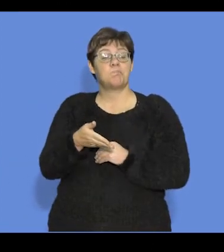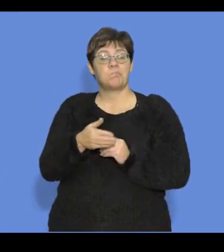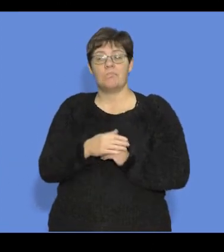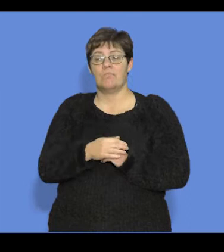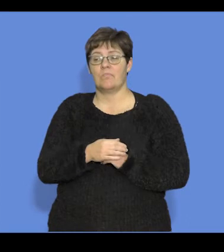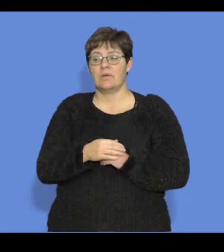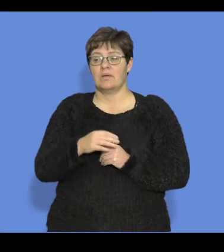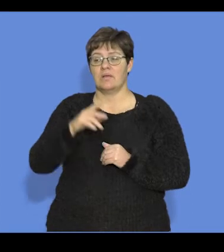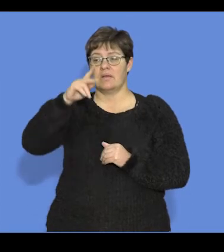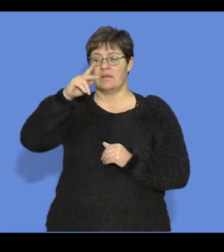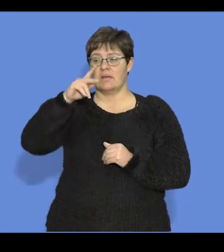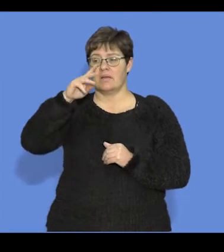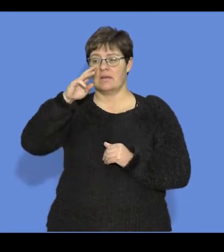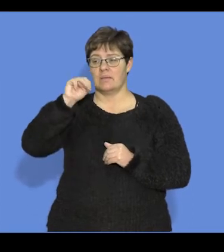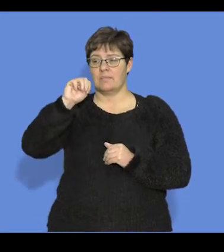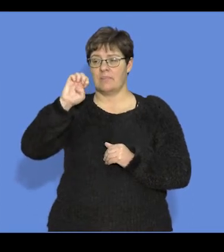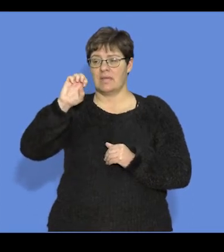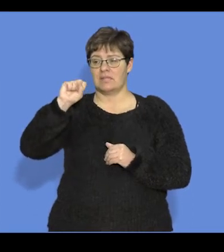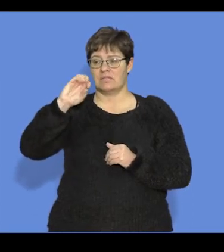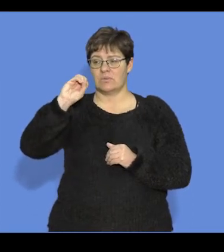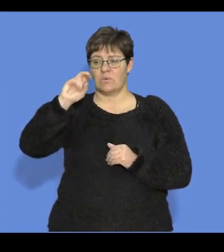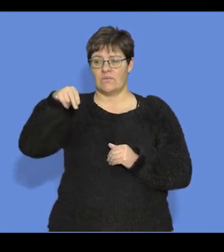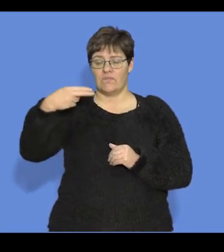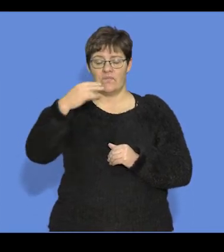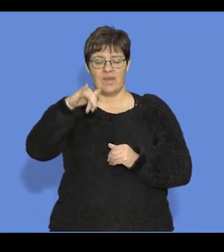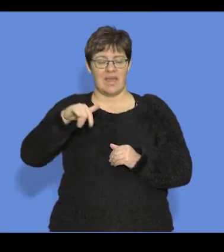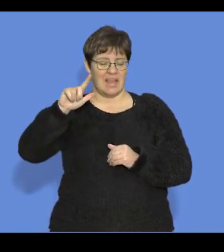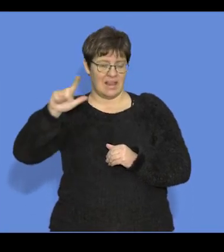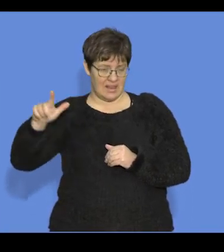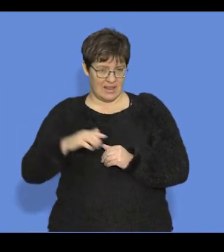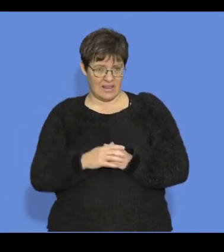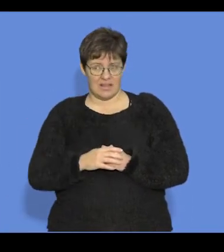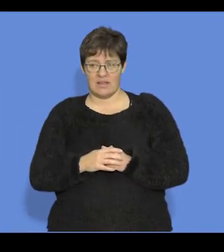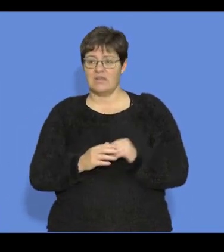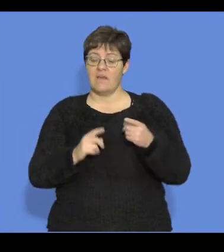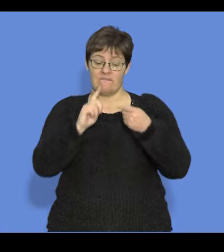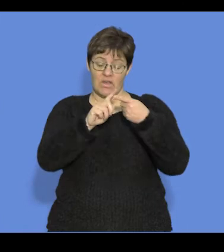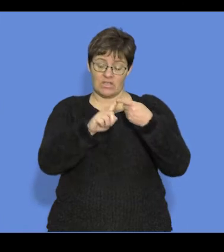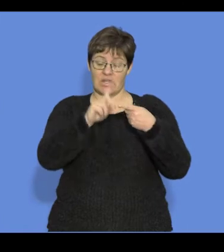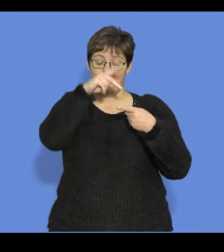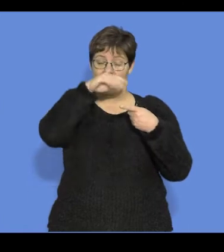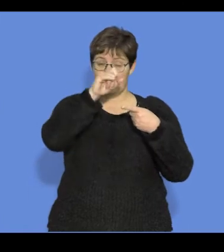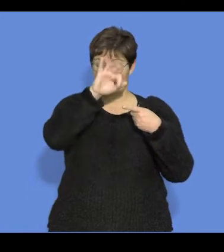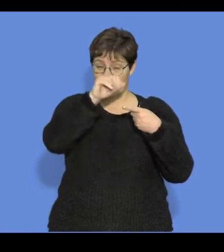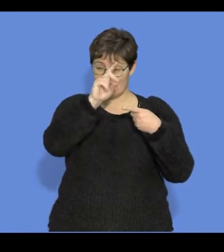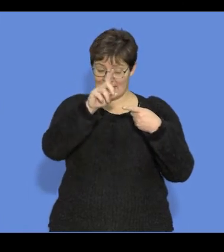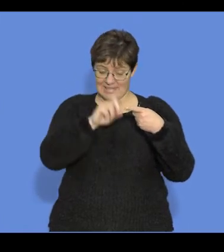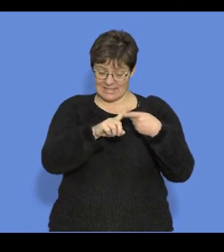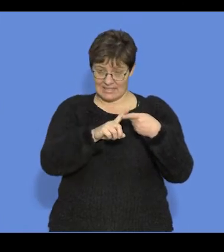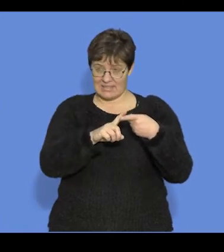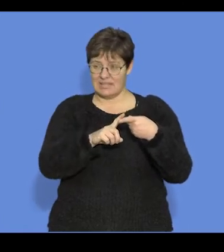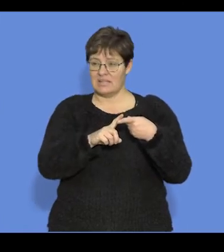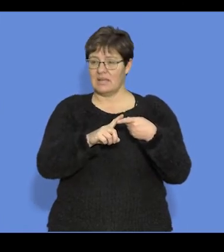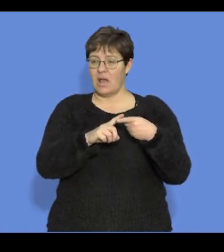mesophyll cells, and there are two types of mesophyll cells. Palisade mesophyll, closely packed, elongated